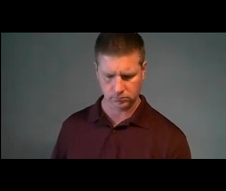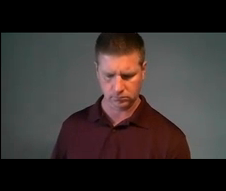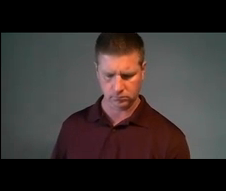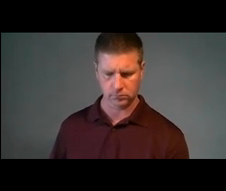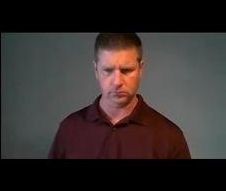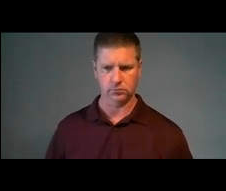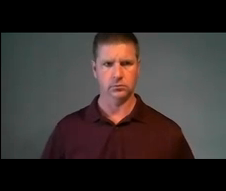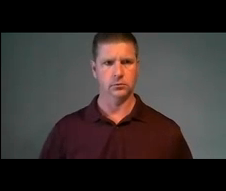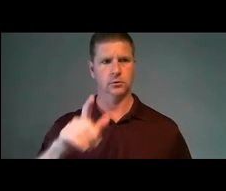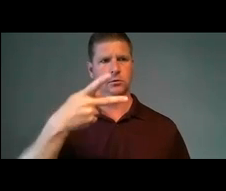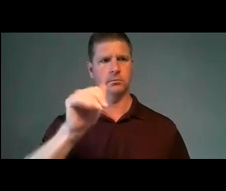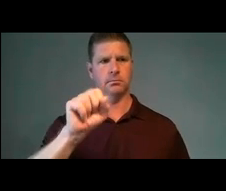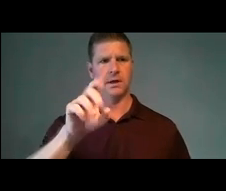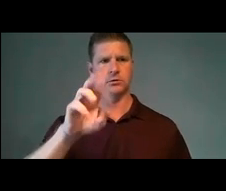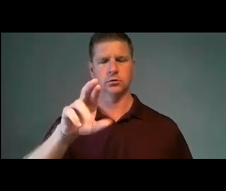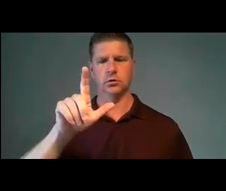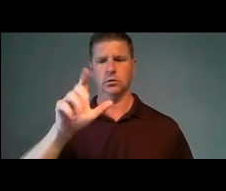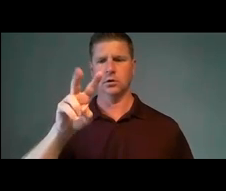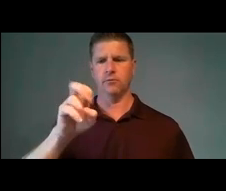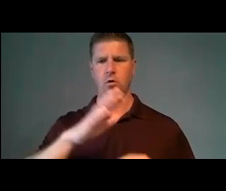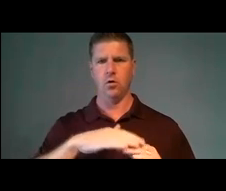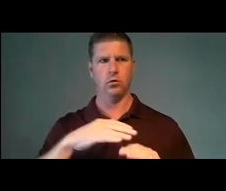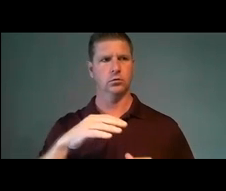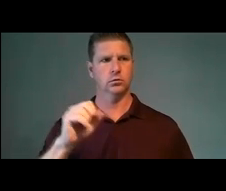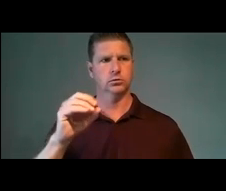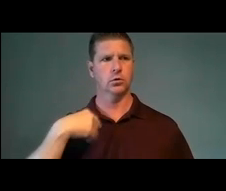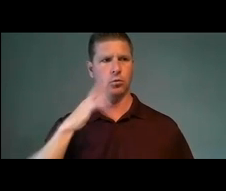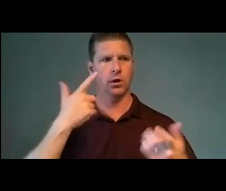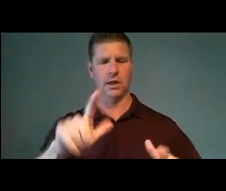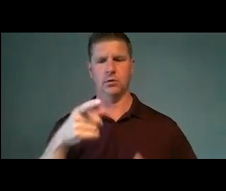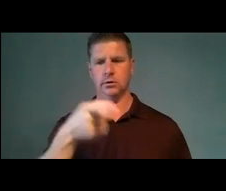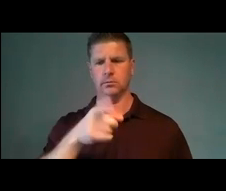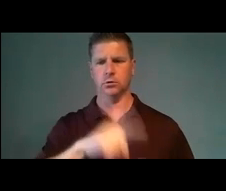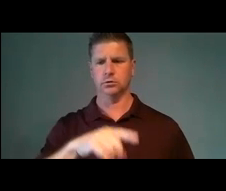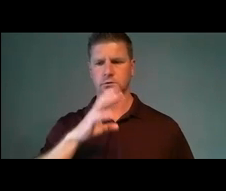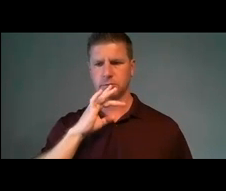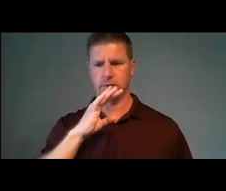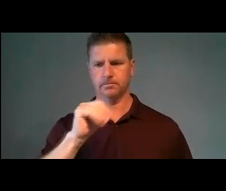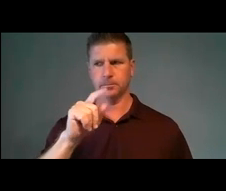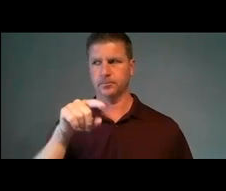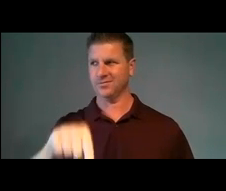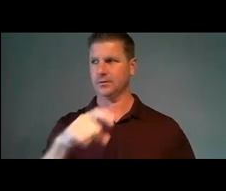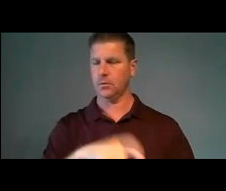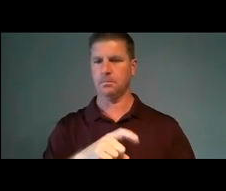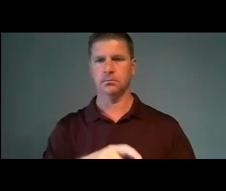Pastor Love is on, so I will allow him to speak at this time.